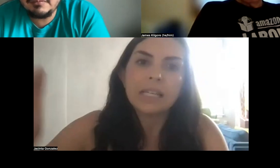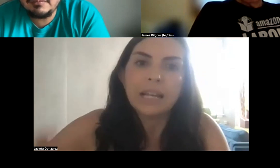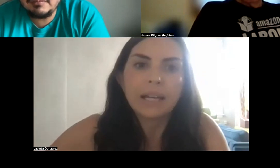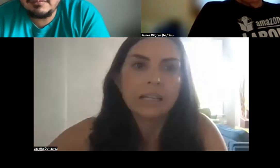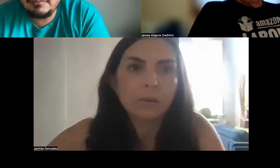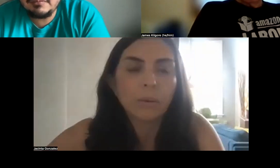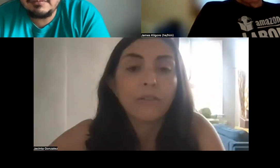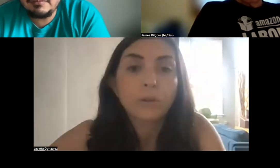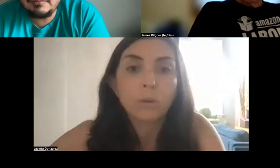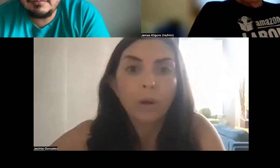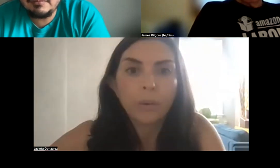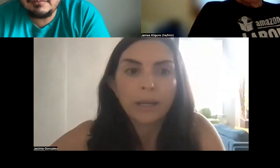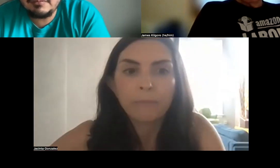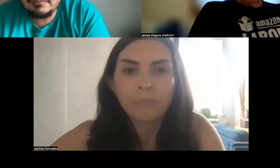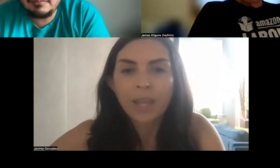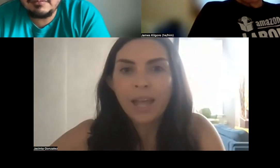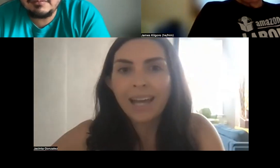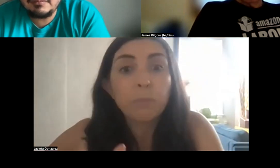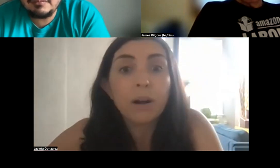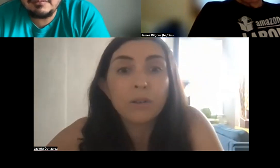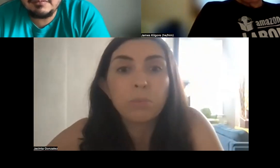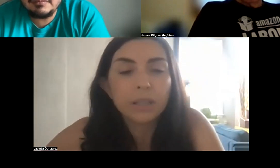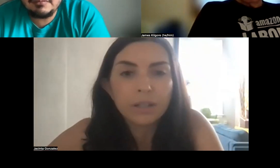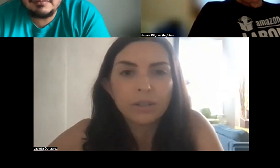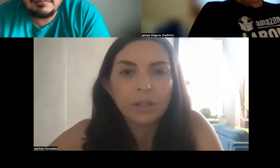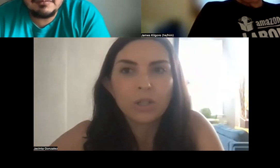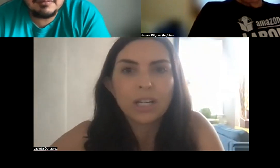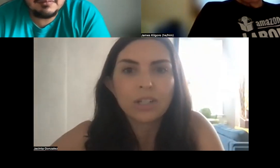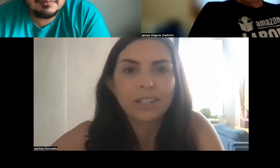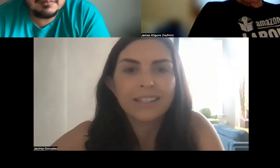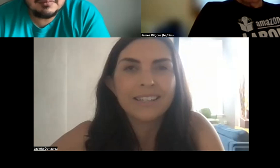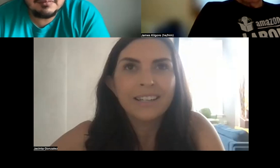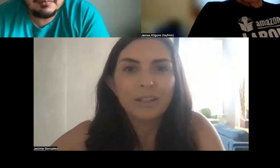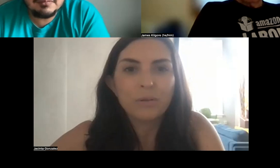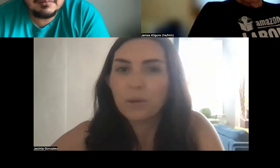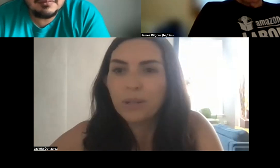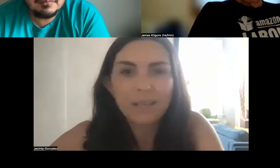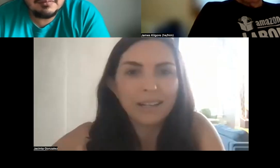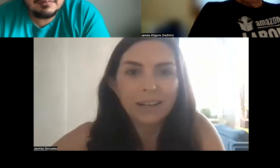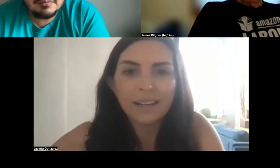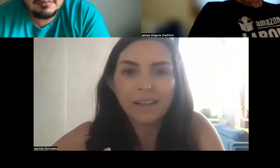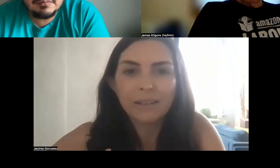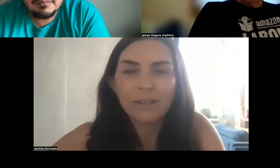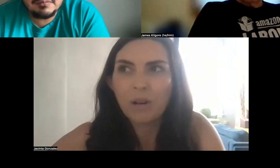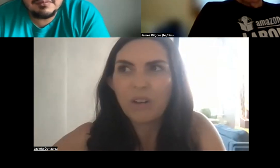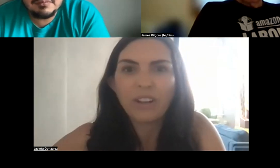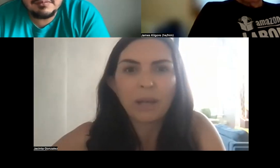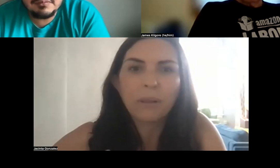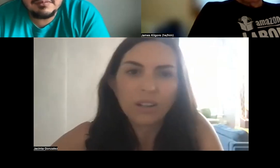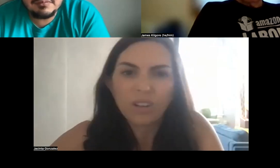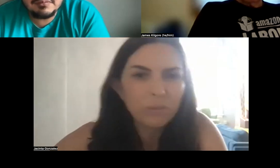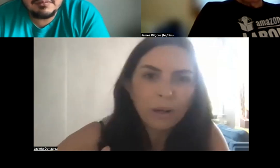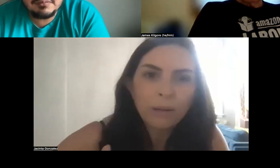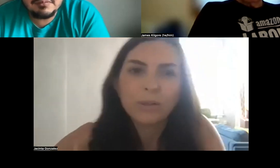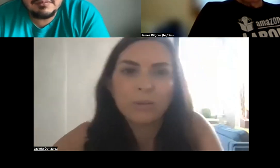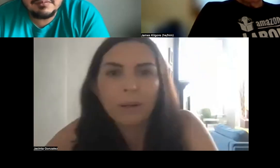of seen as where folks were going. And as part of those political negotiations, you know, it was always it felt like a